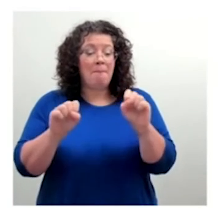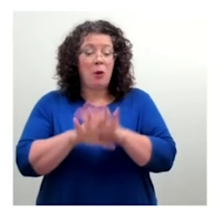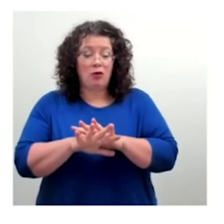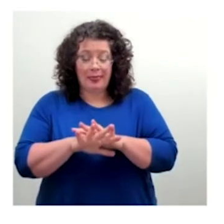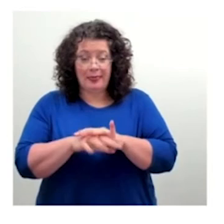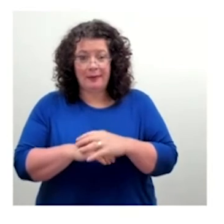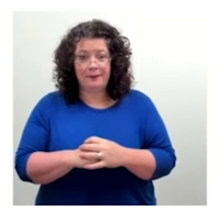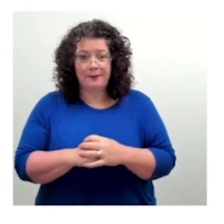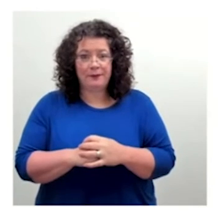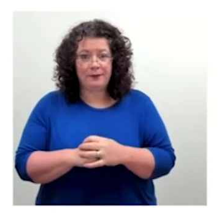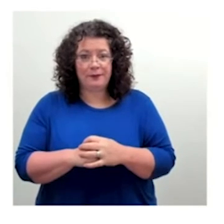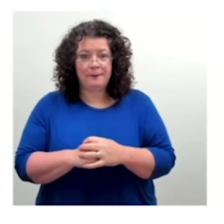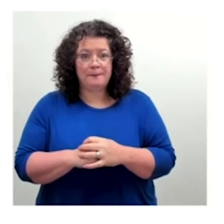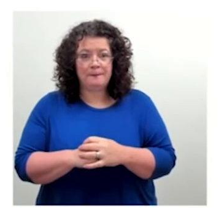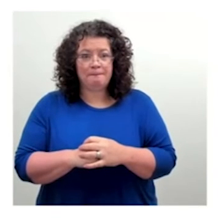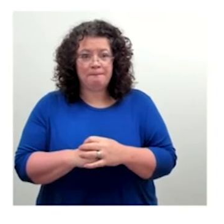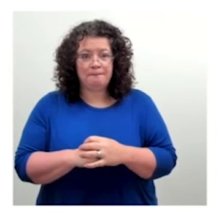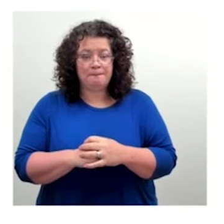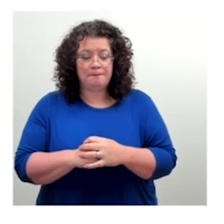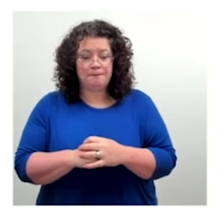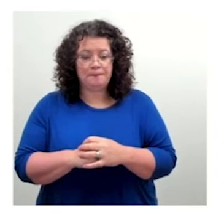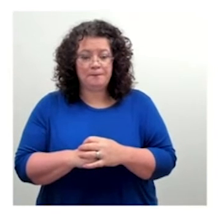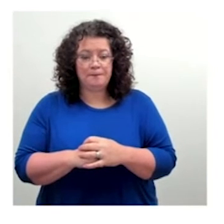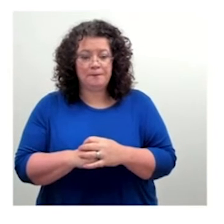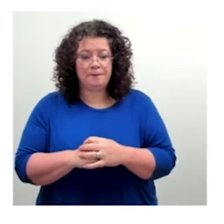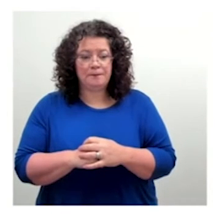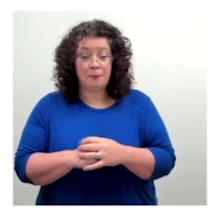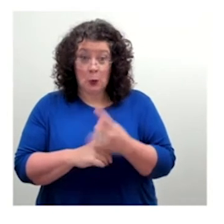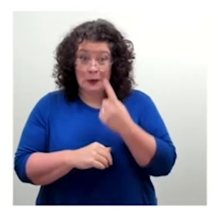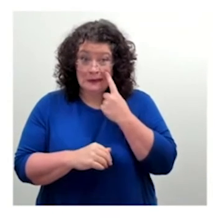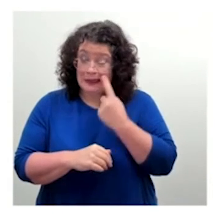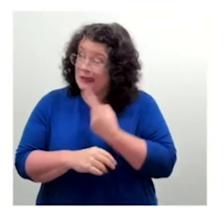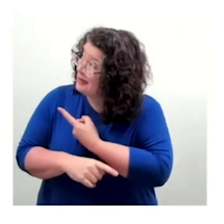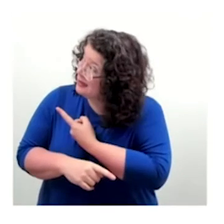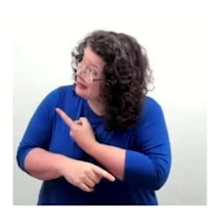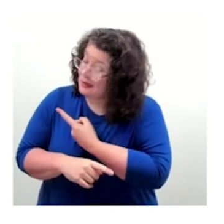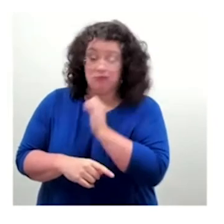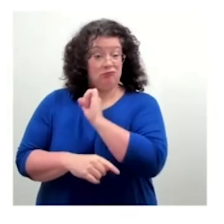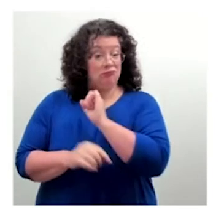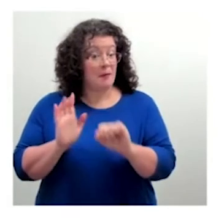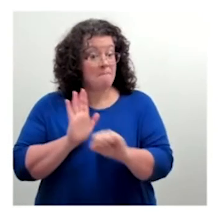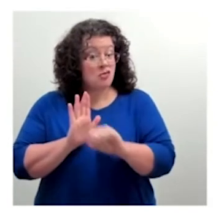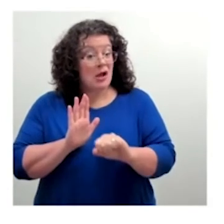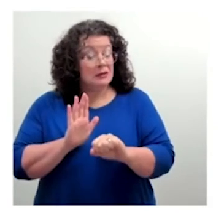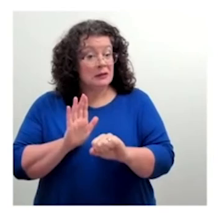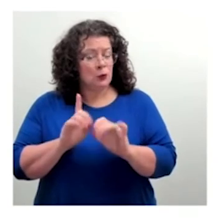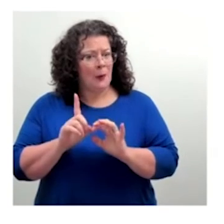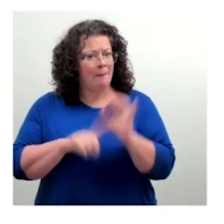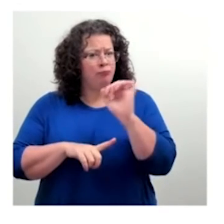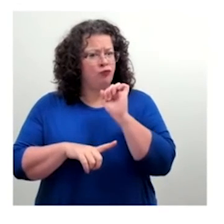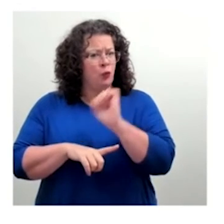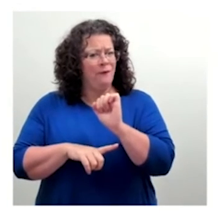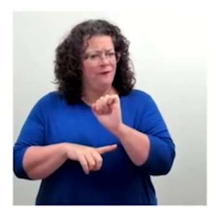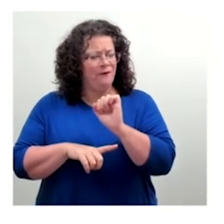their e-commerce images. And Ollie let us know that this test, this AA Gaussian blurring test, has now been applied